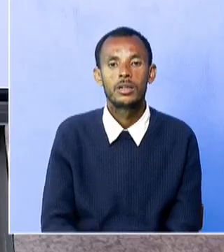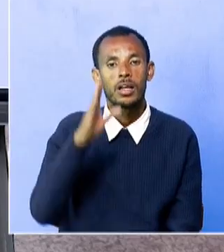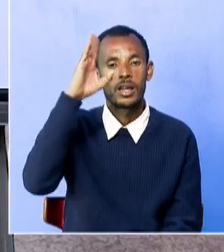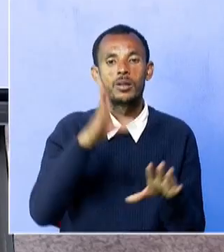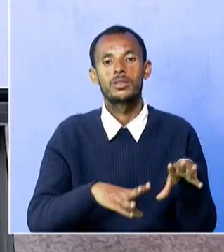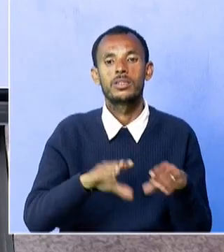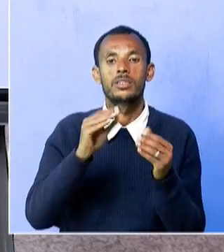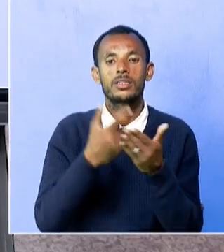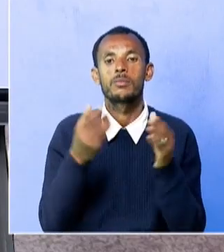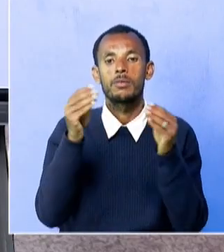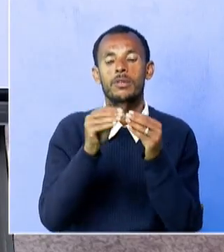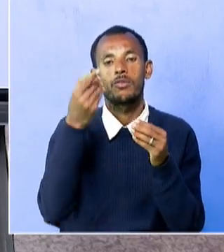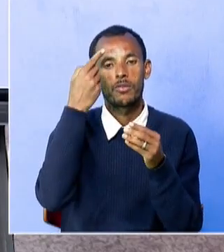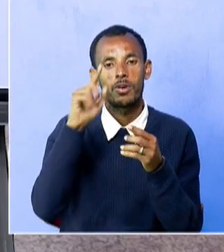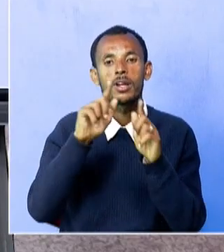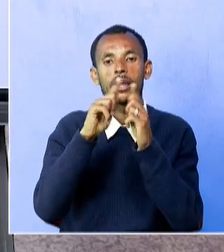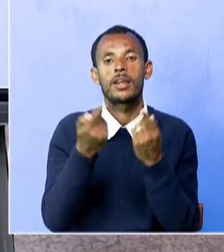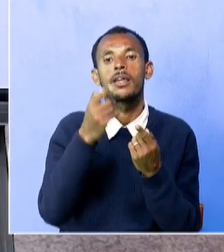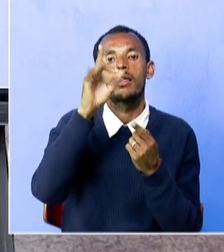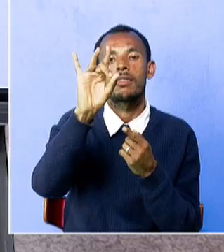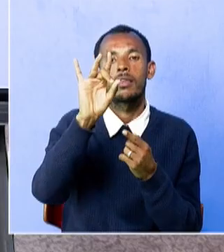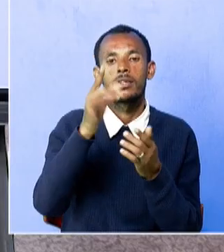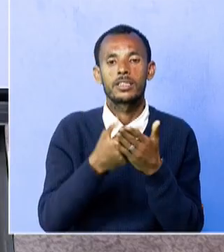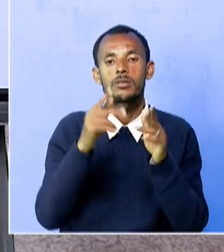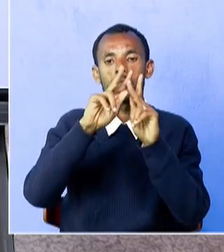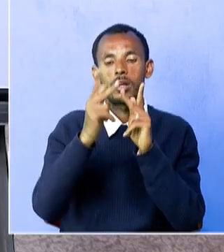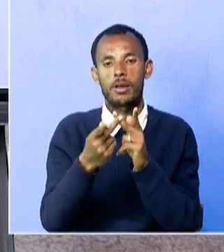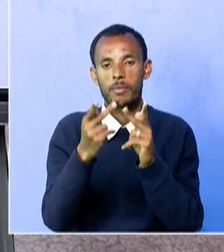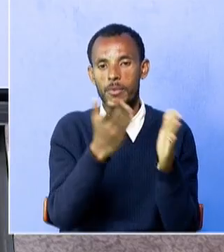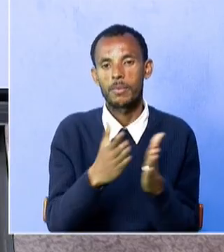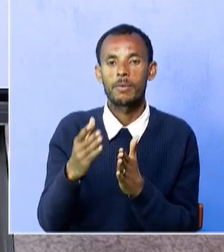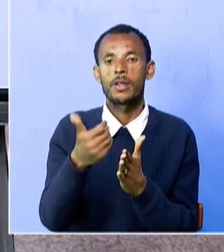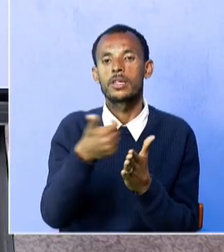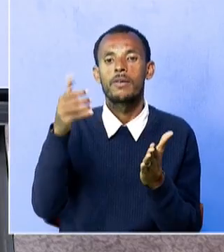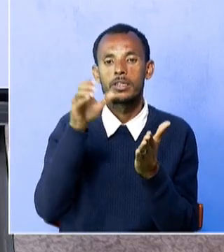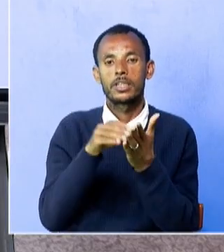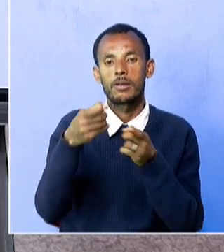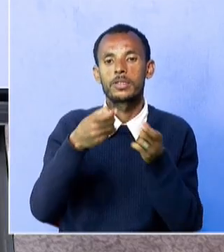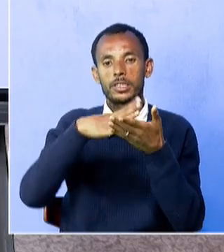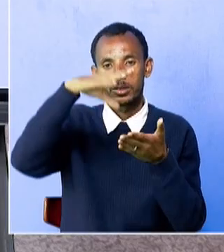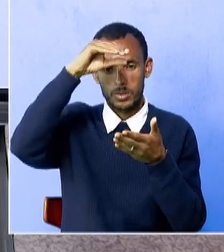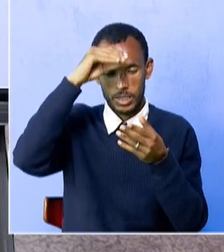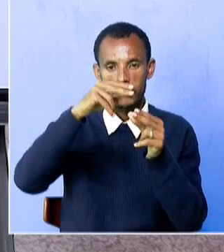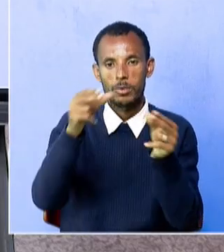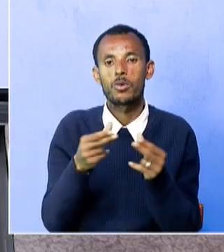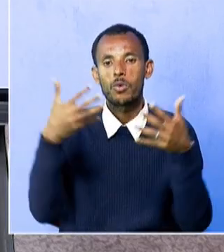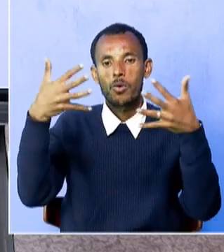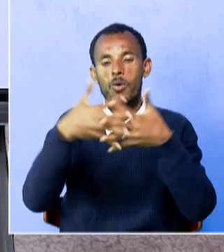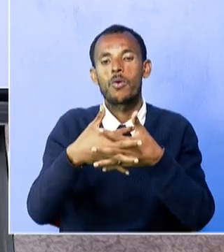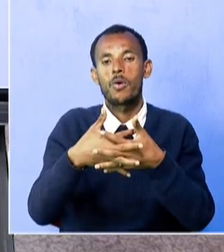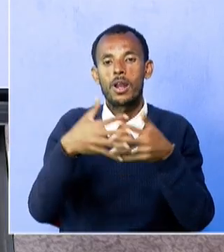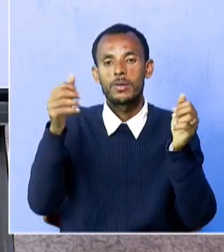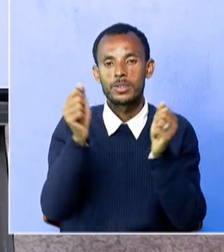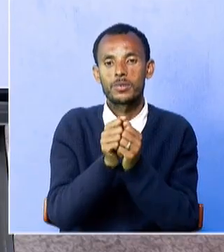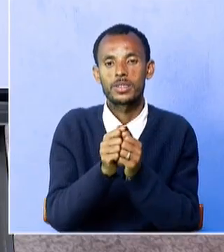Hello everyone, this is Mathematics lesson for grade 8. This program is organized by Addis Ababa City Administration Education Bureau